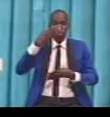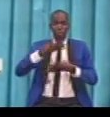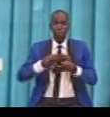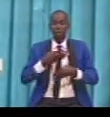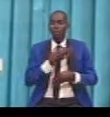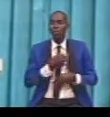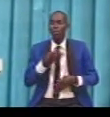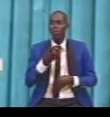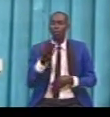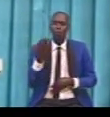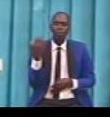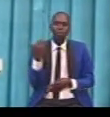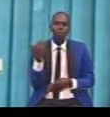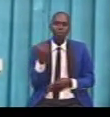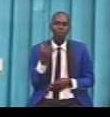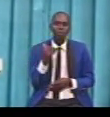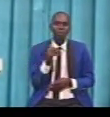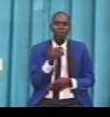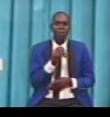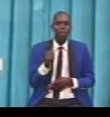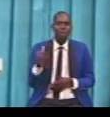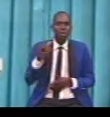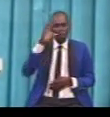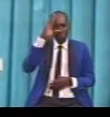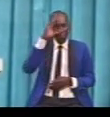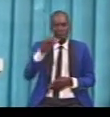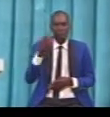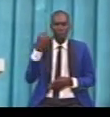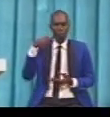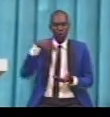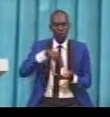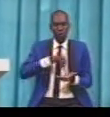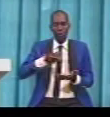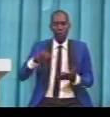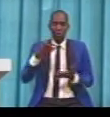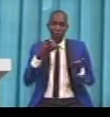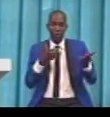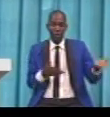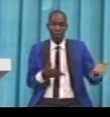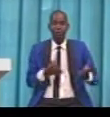there. A man was standing there at the bus stop.